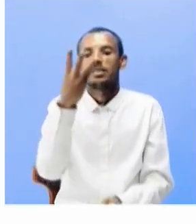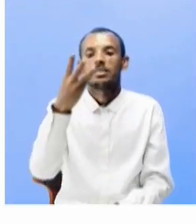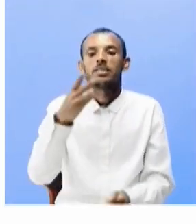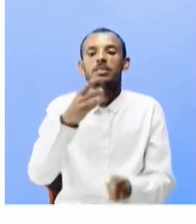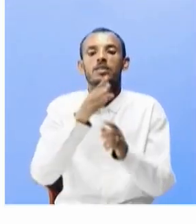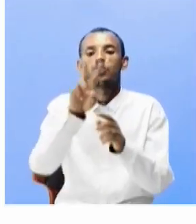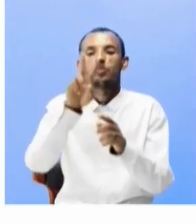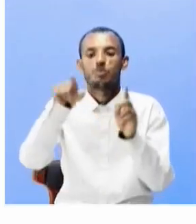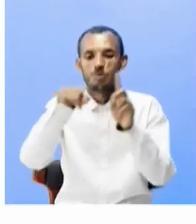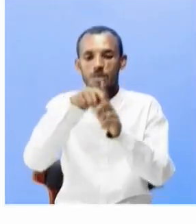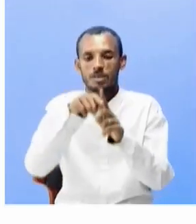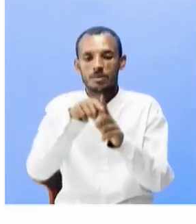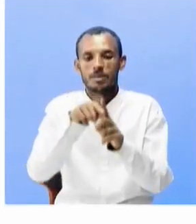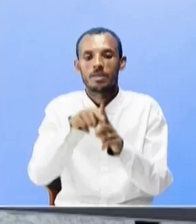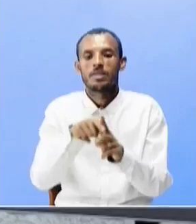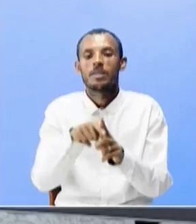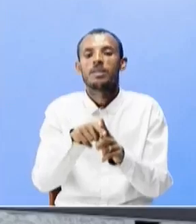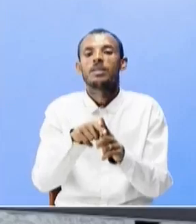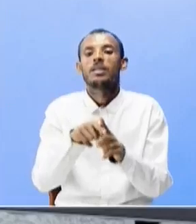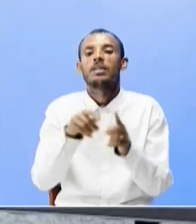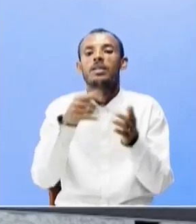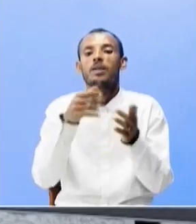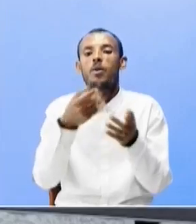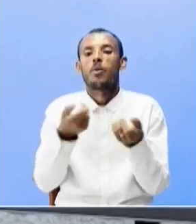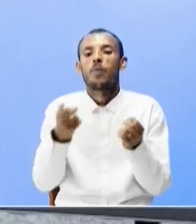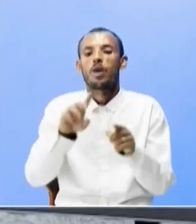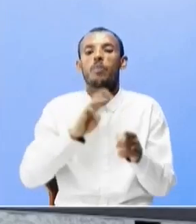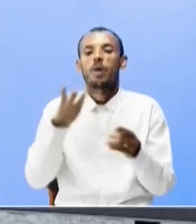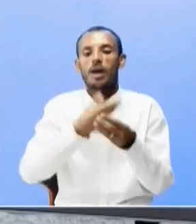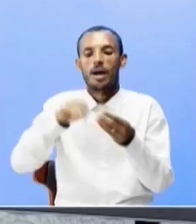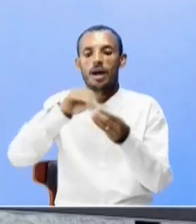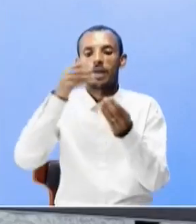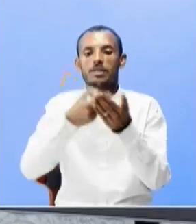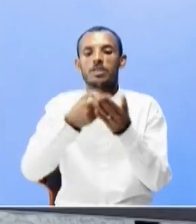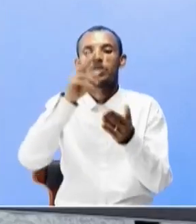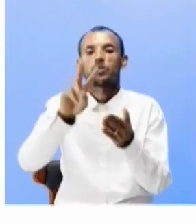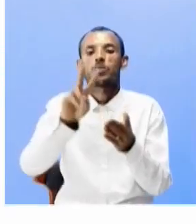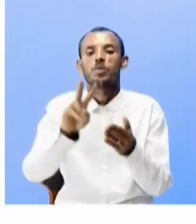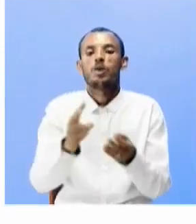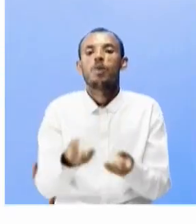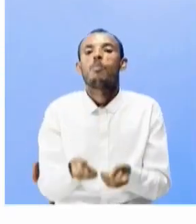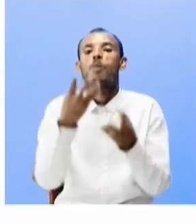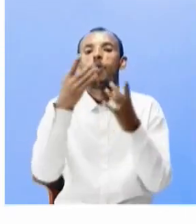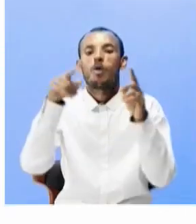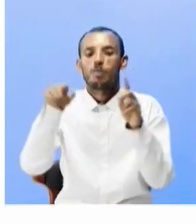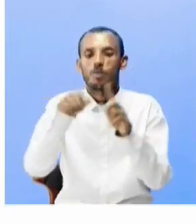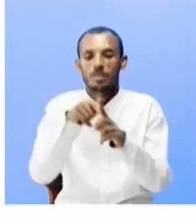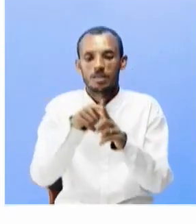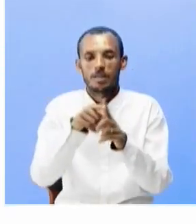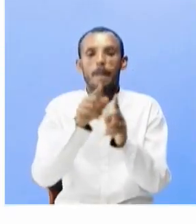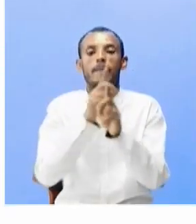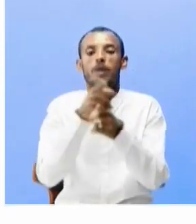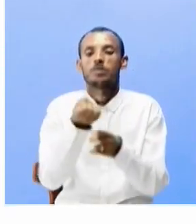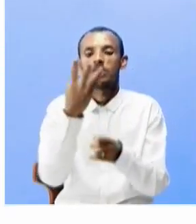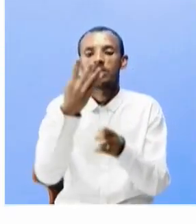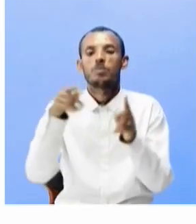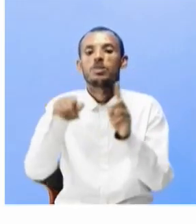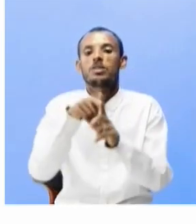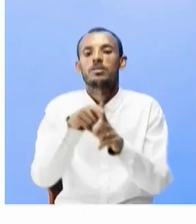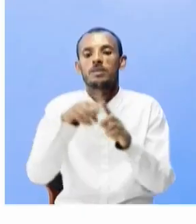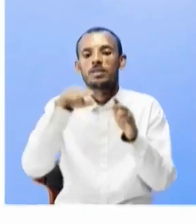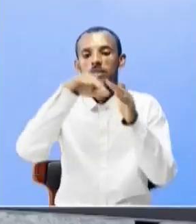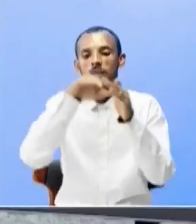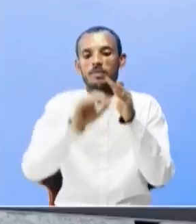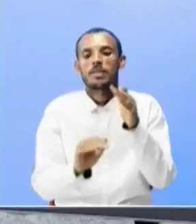2. Or simply, when you add these two, you have more positive, the result will be positive, and you subtract, and you get